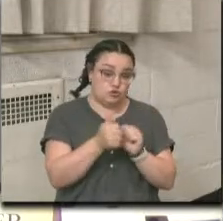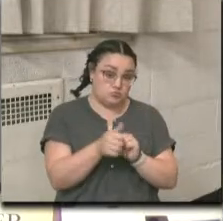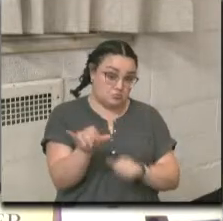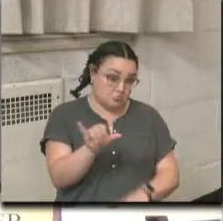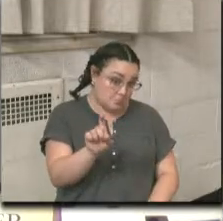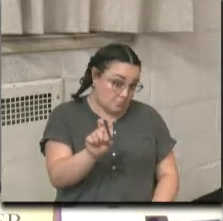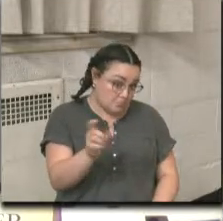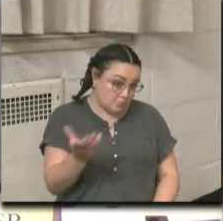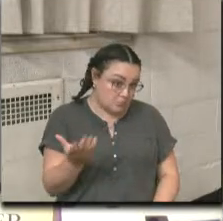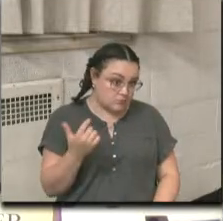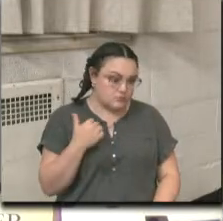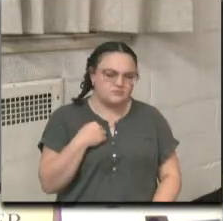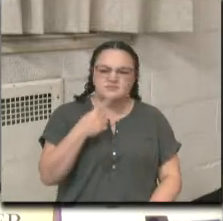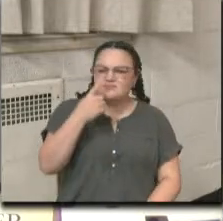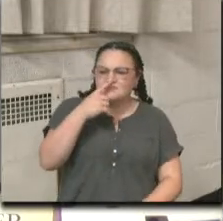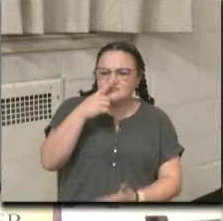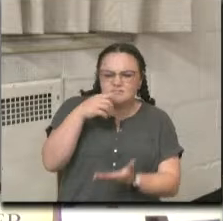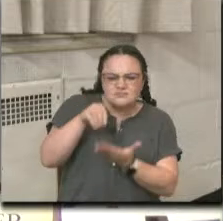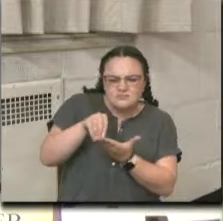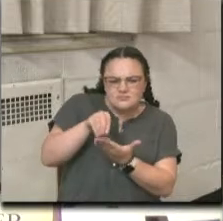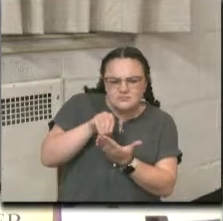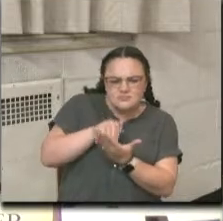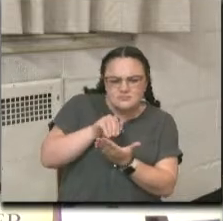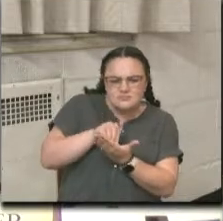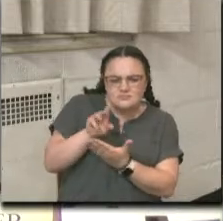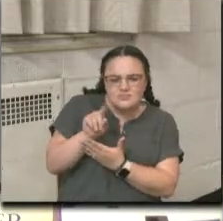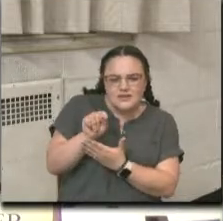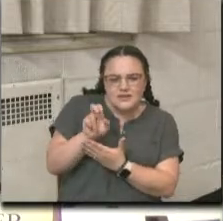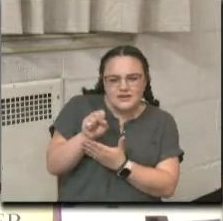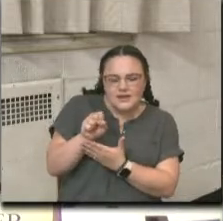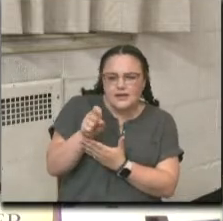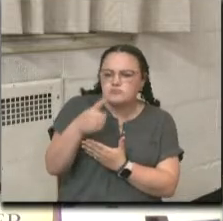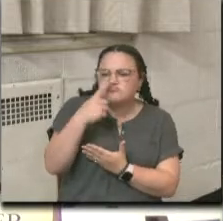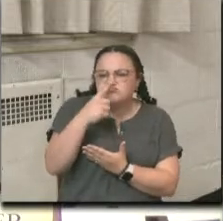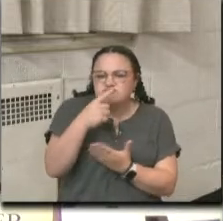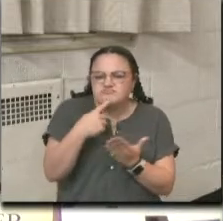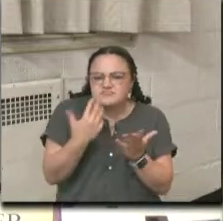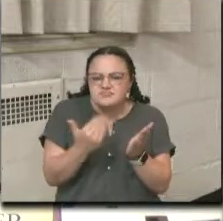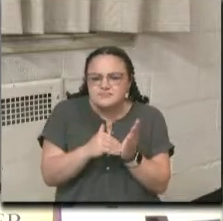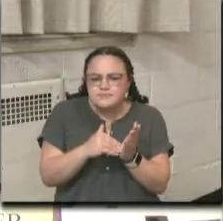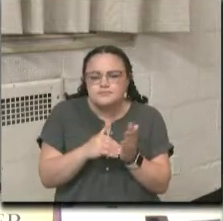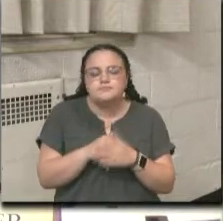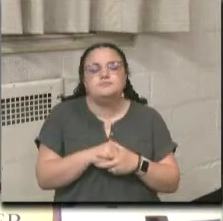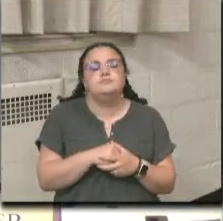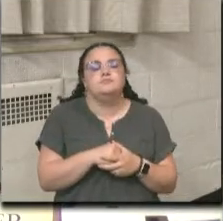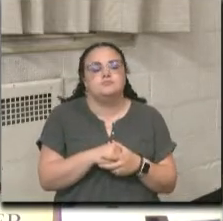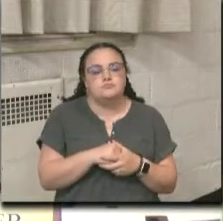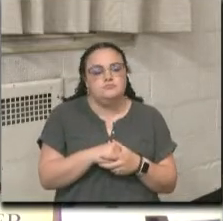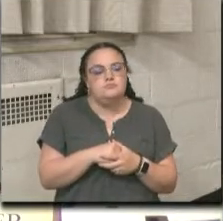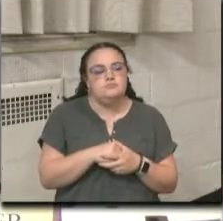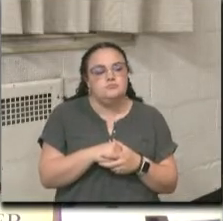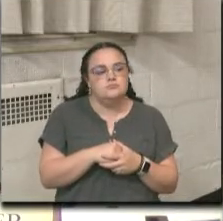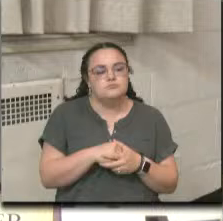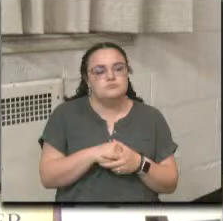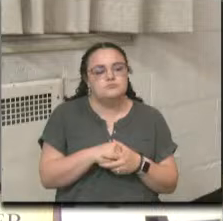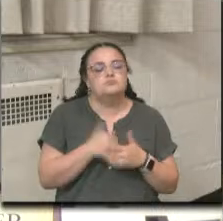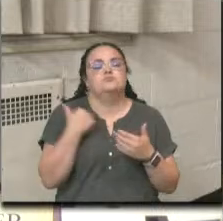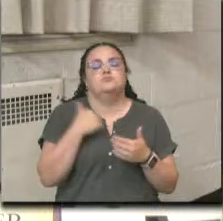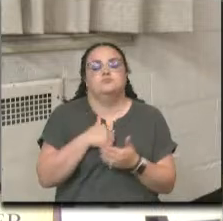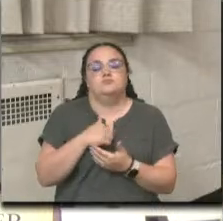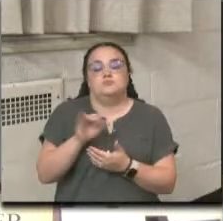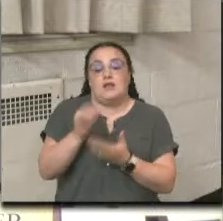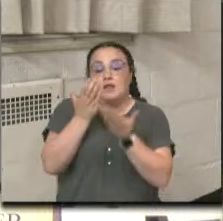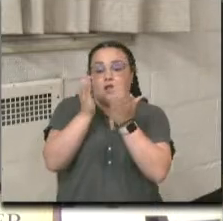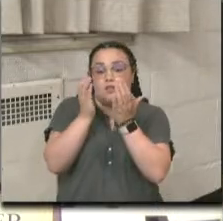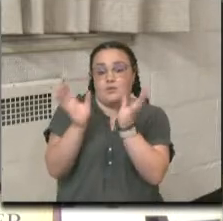have you you. captured those dates that Vice Chair just said? Could you repeat that, please, so that she can capture it? To shift the